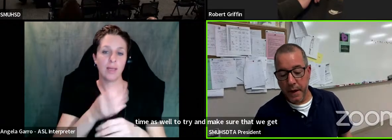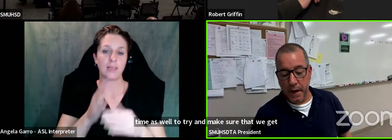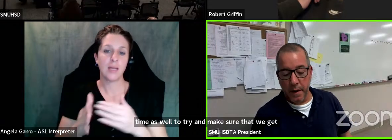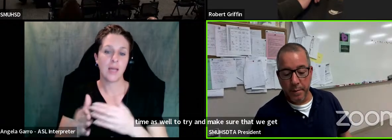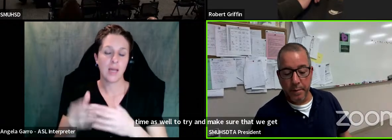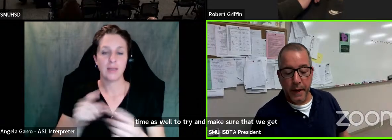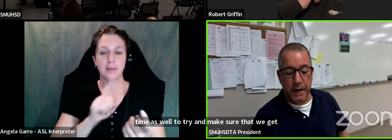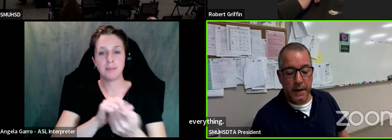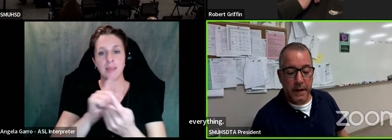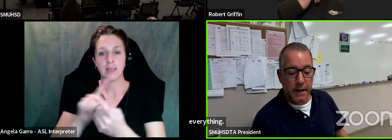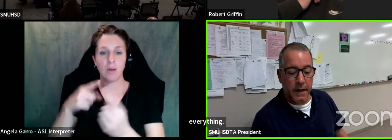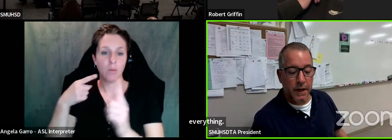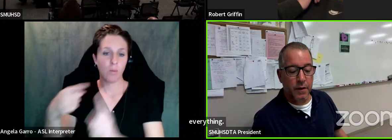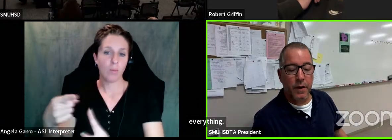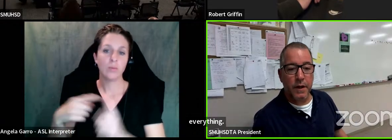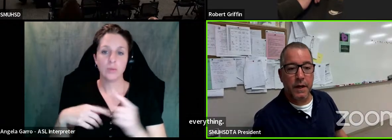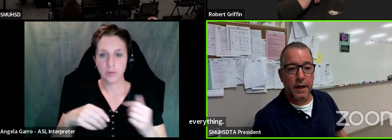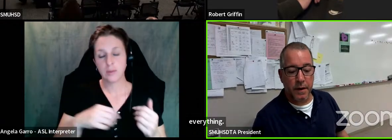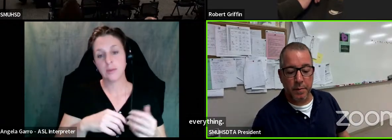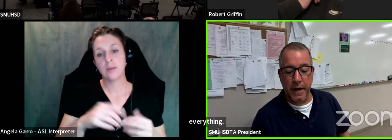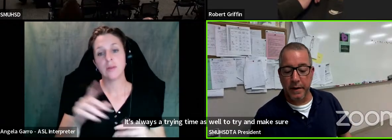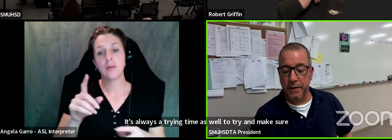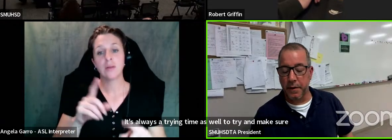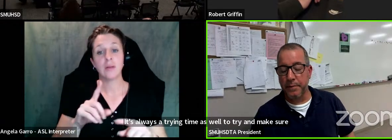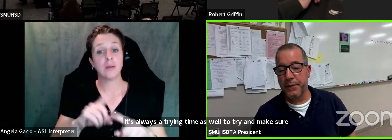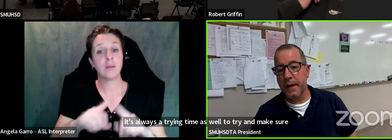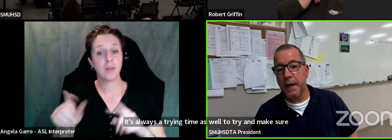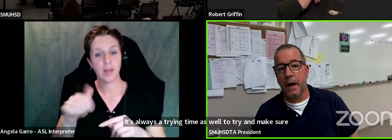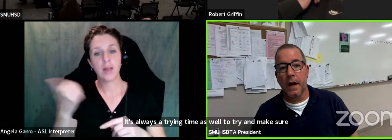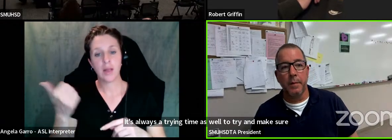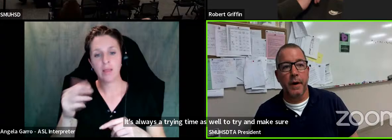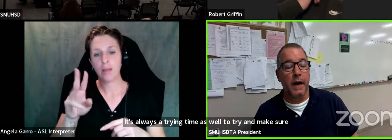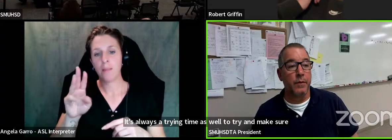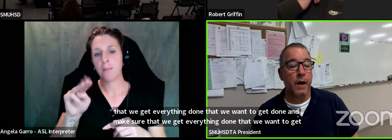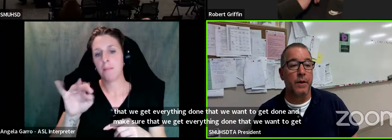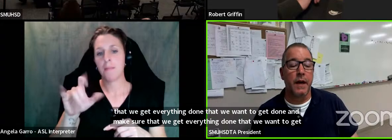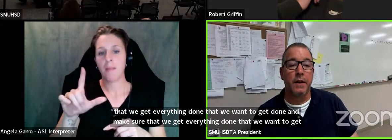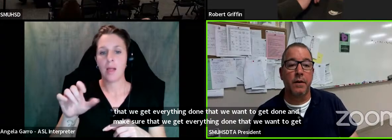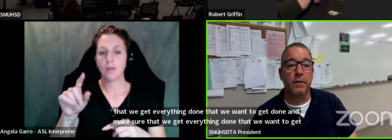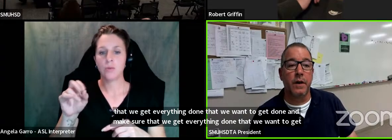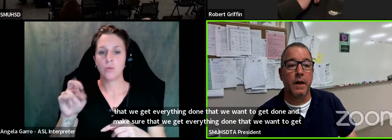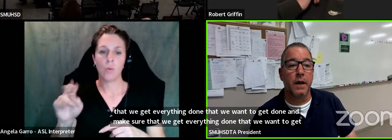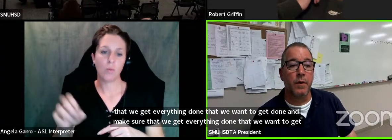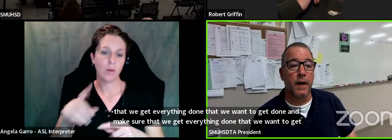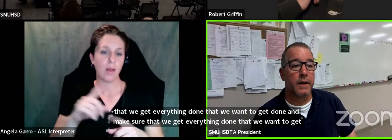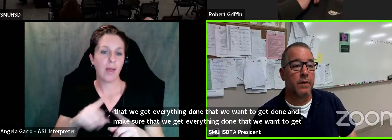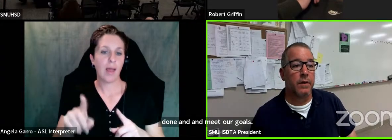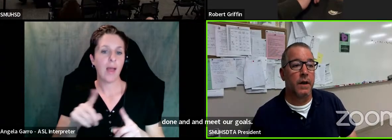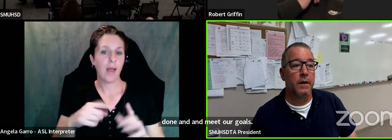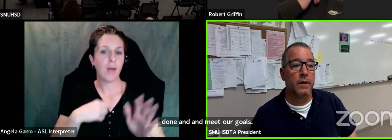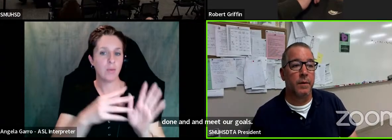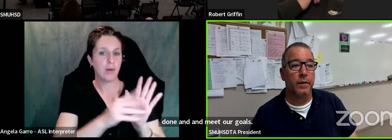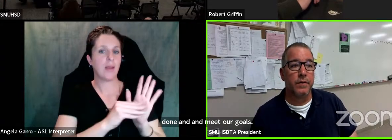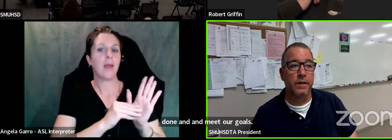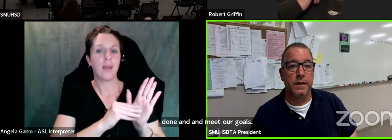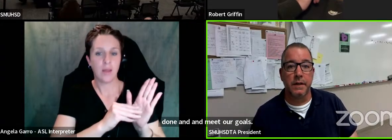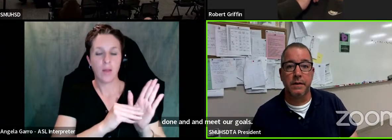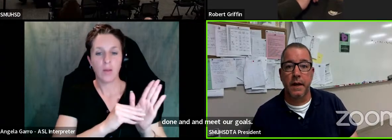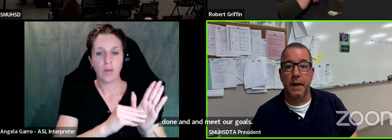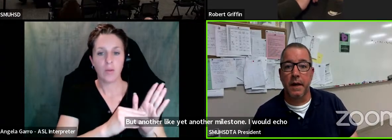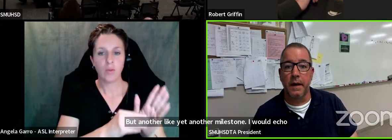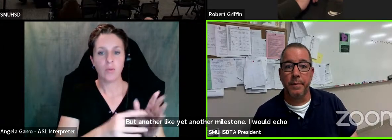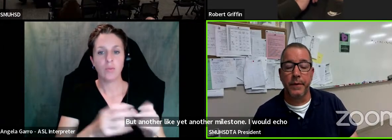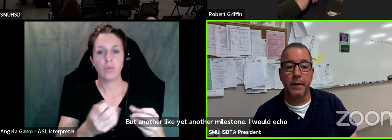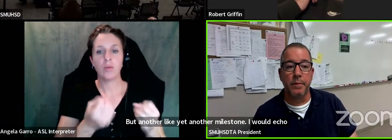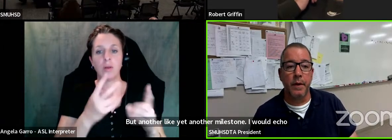goals. But yet another milestone. I would want to echo a number of